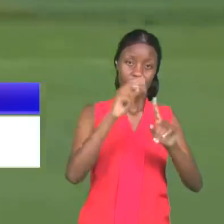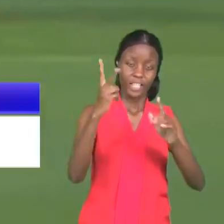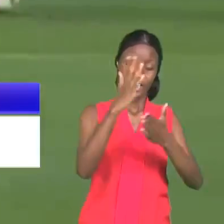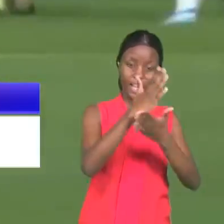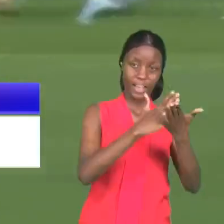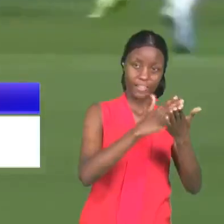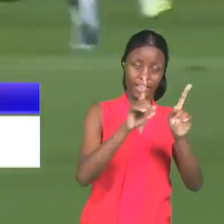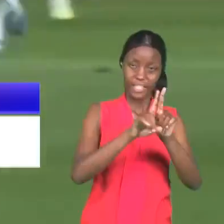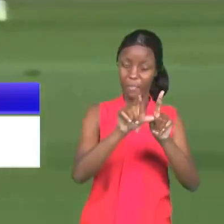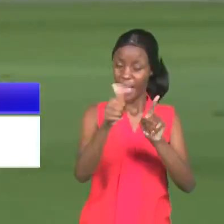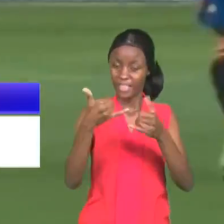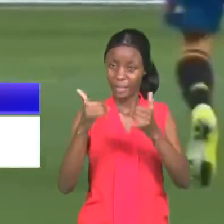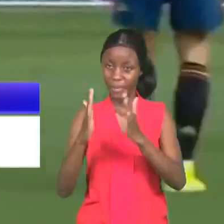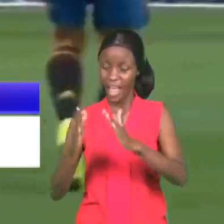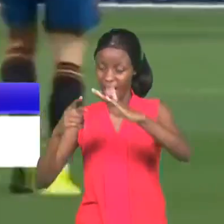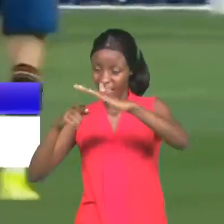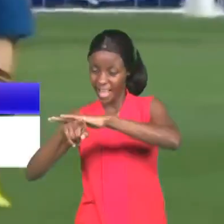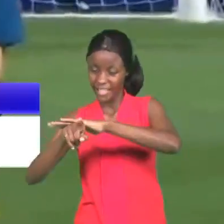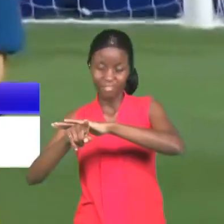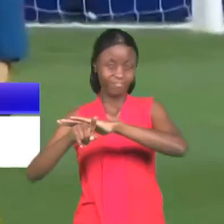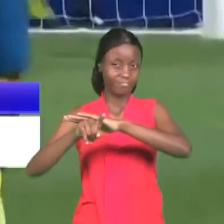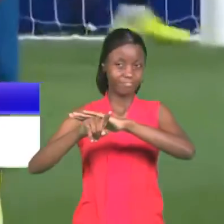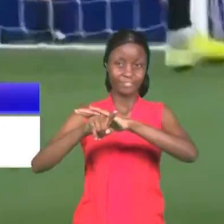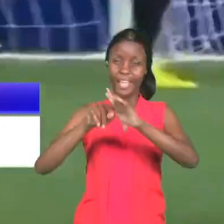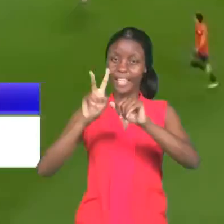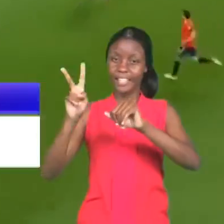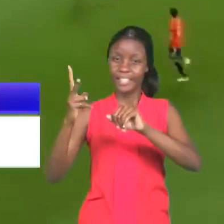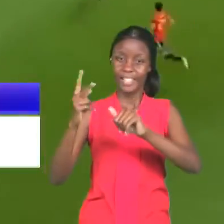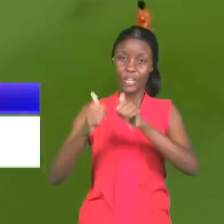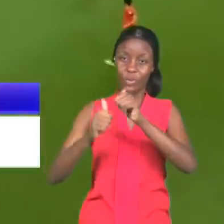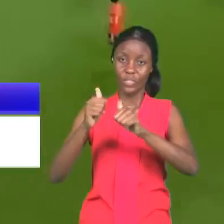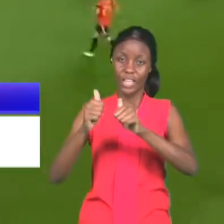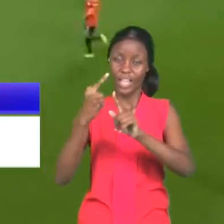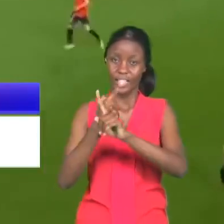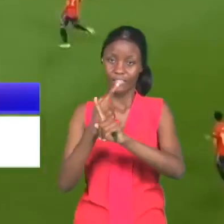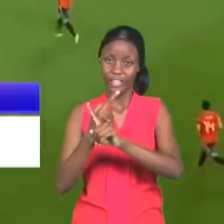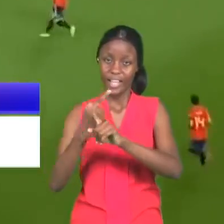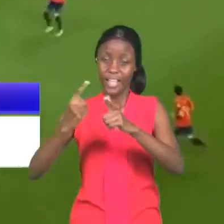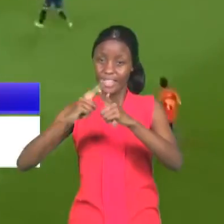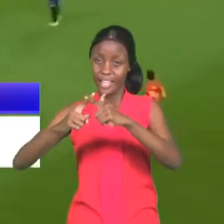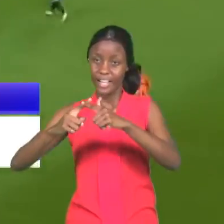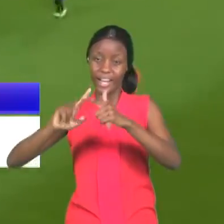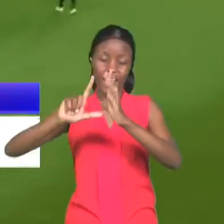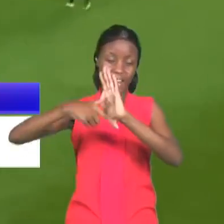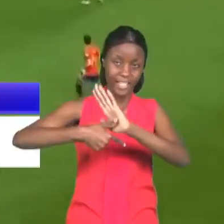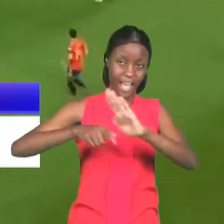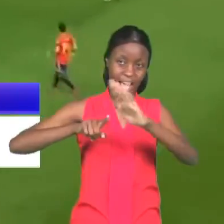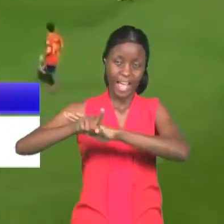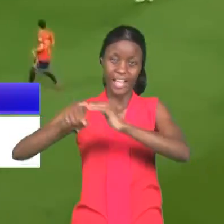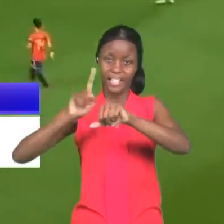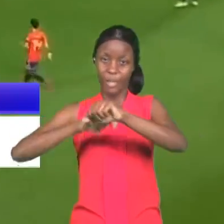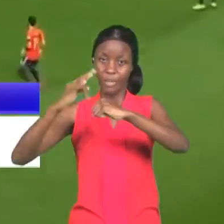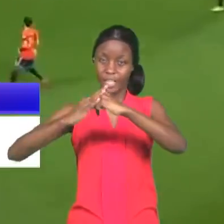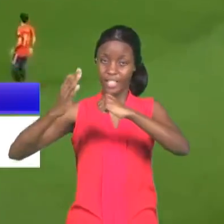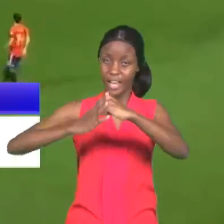Paco Alcacer adding 2 late on. Borussia Dortmund striker Alcacer poked in from close range on 89 minutes